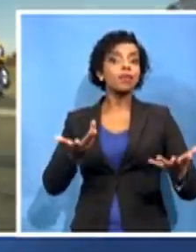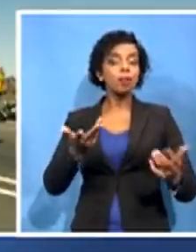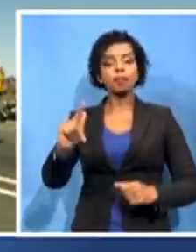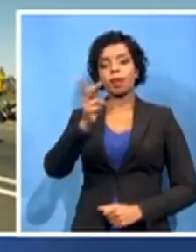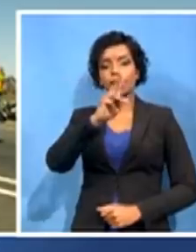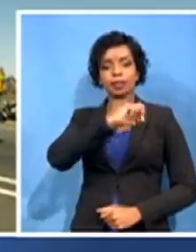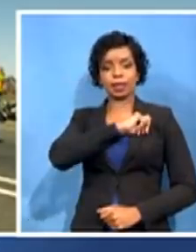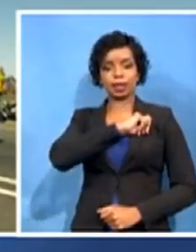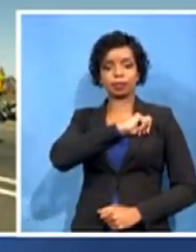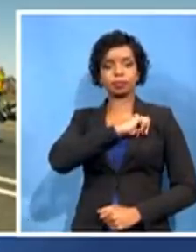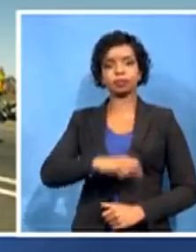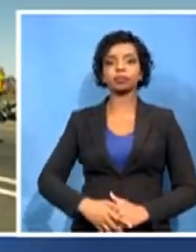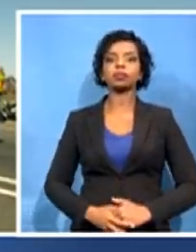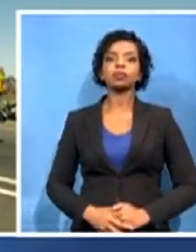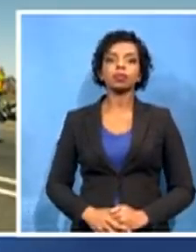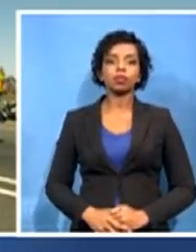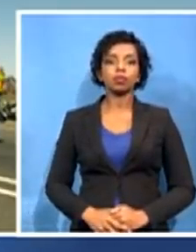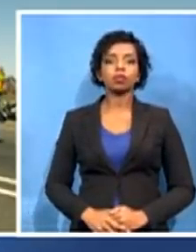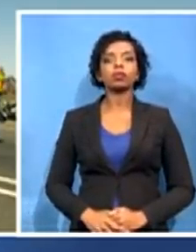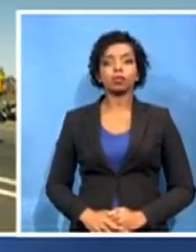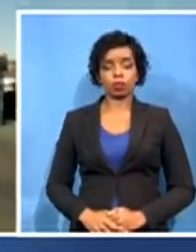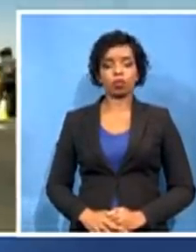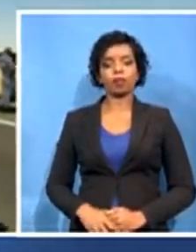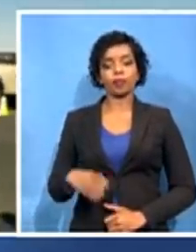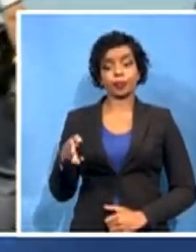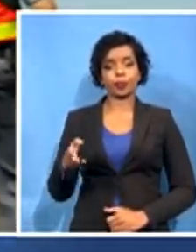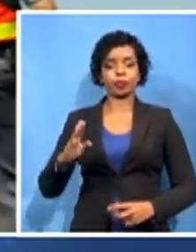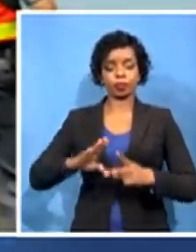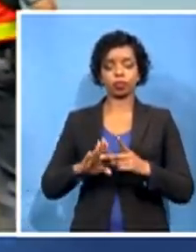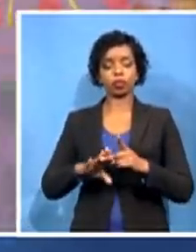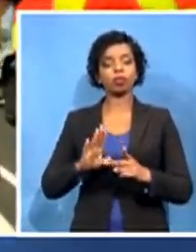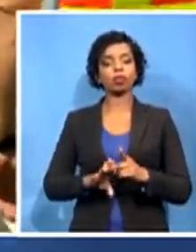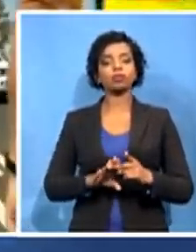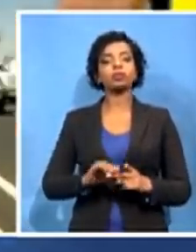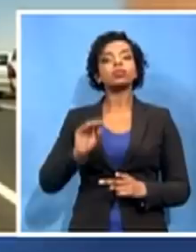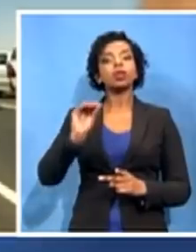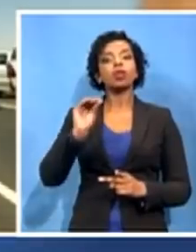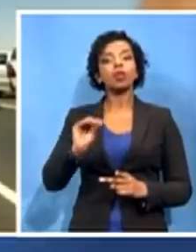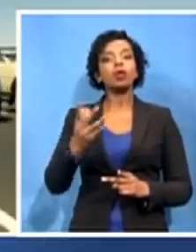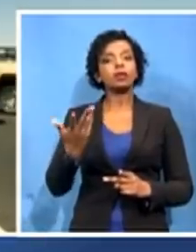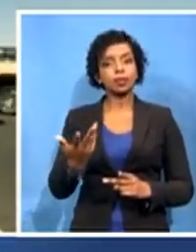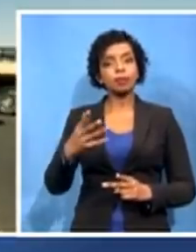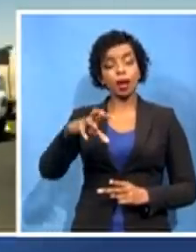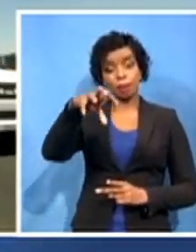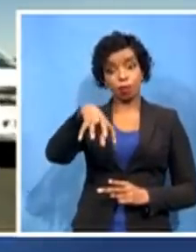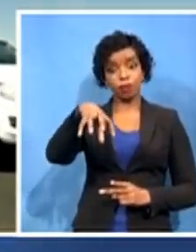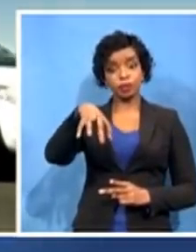We also have the Provincial and Secretary of Gauteng.